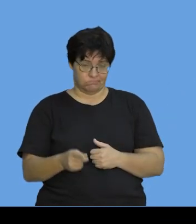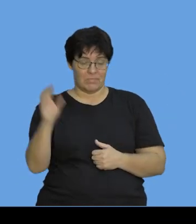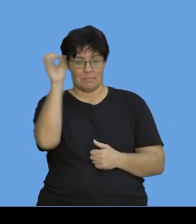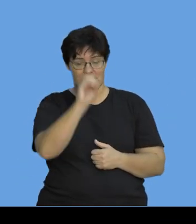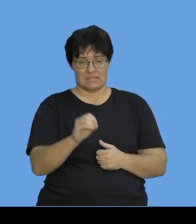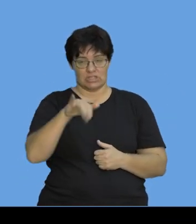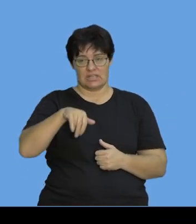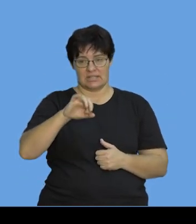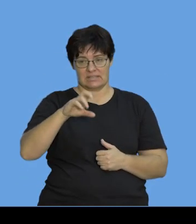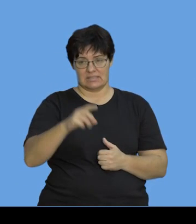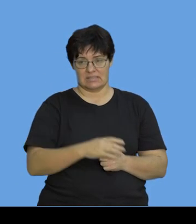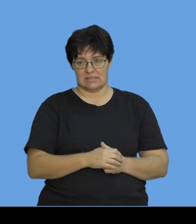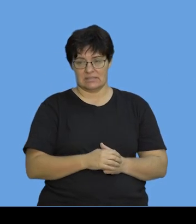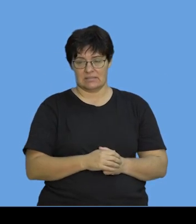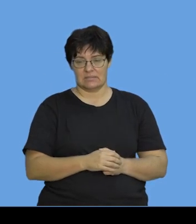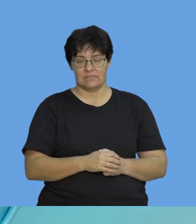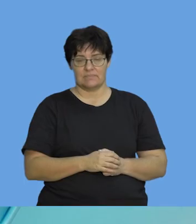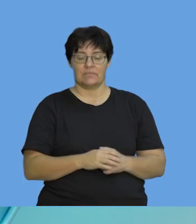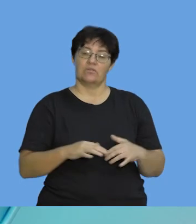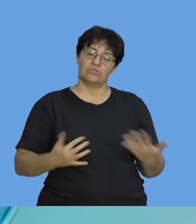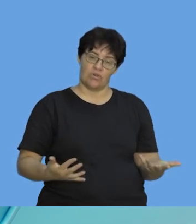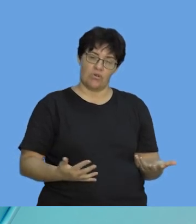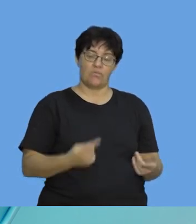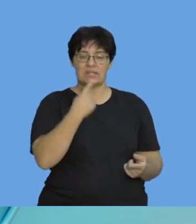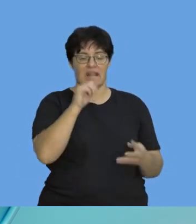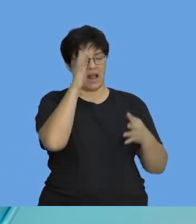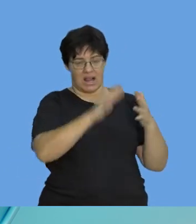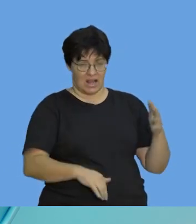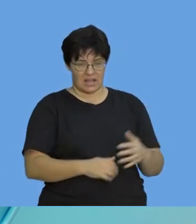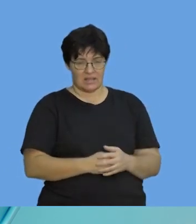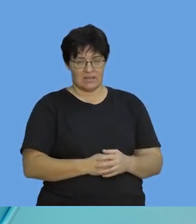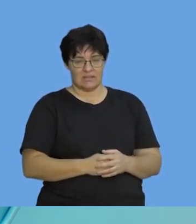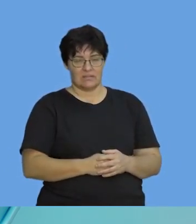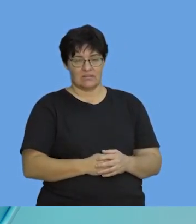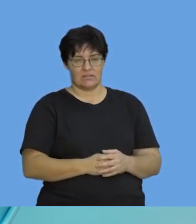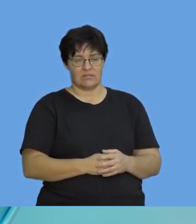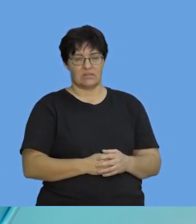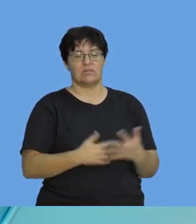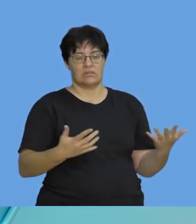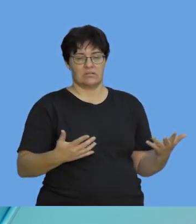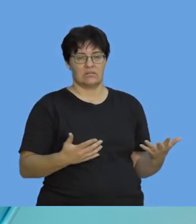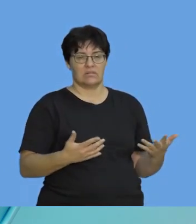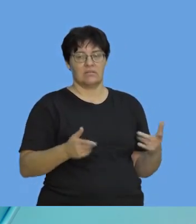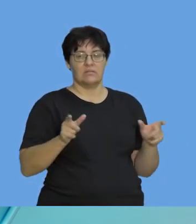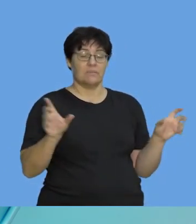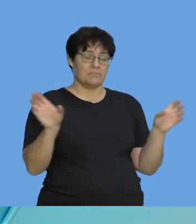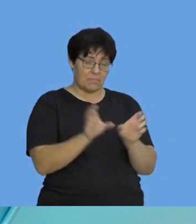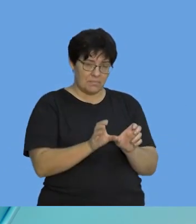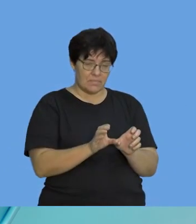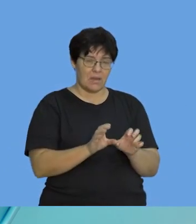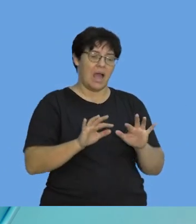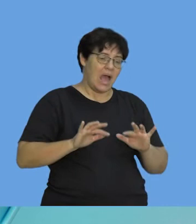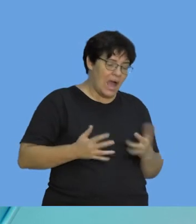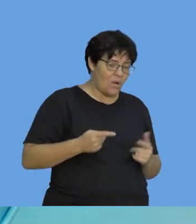percentage yield of a substance, right? So having said that, I think we managed to put these two pieces together in terms of